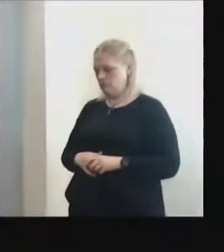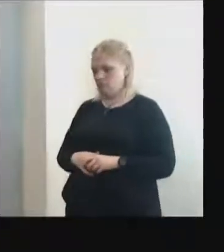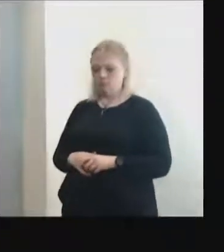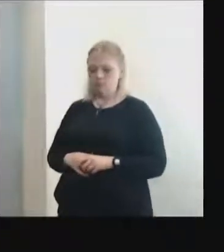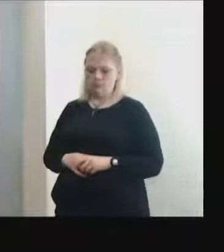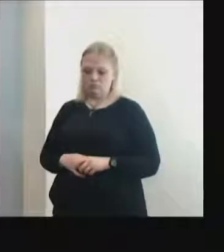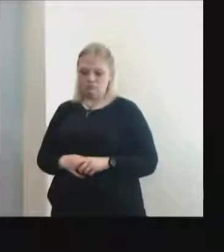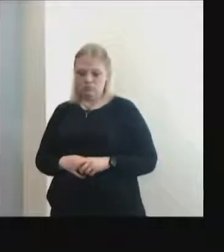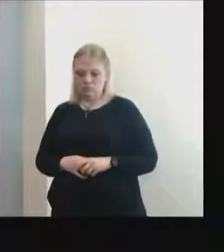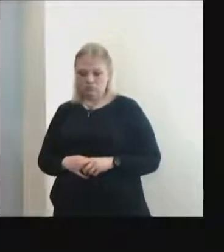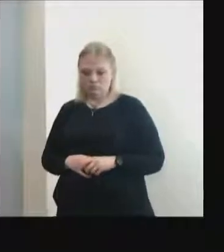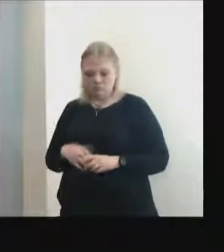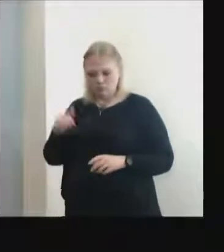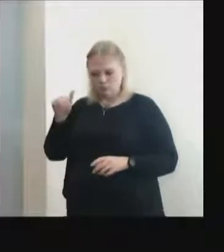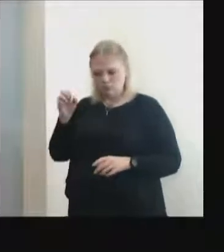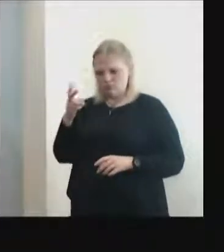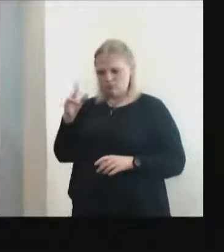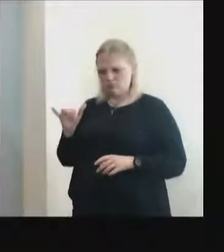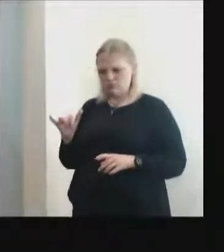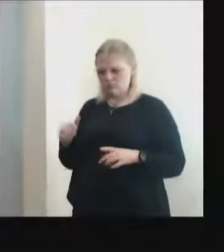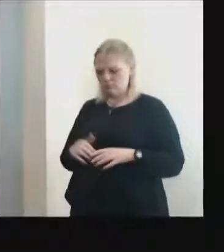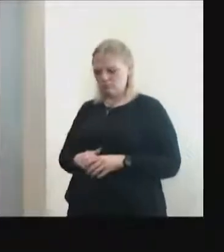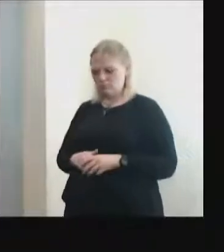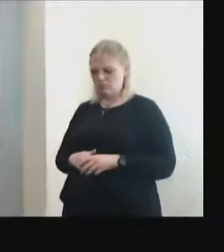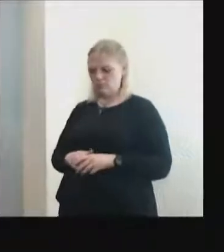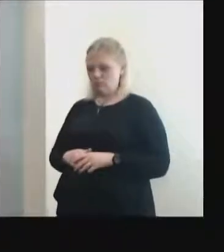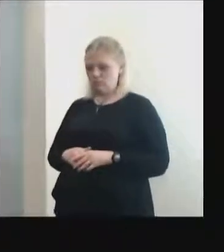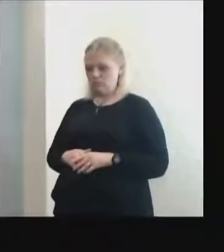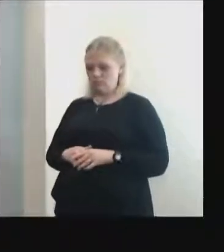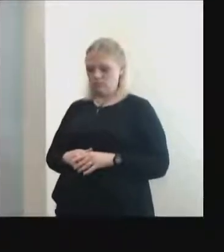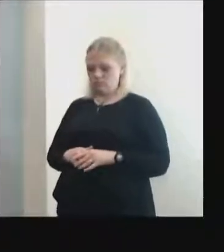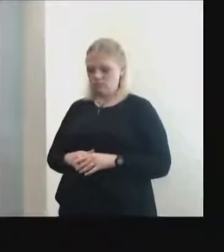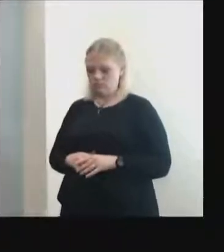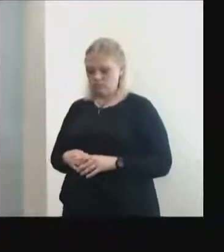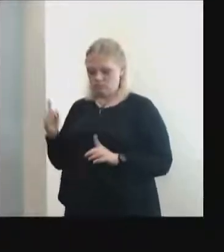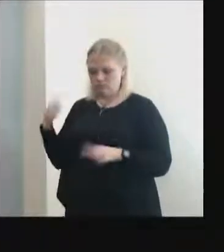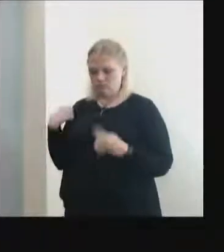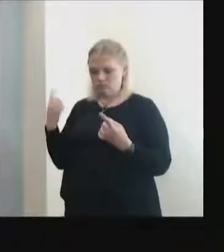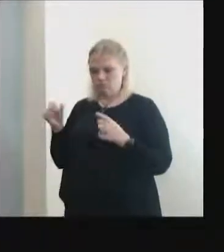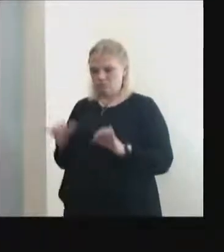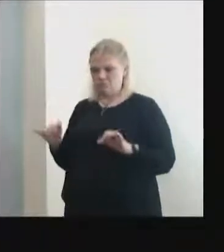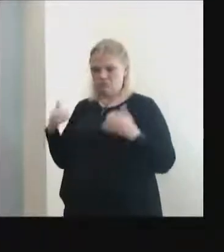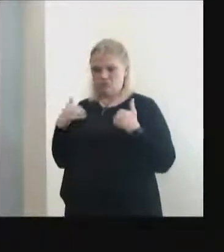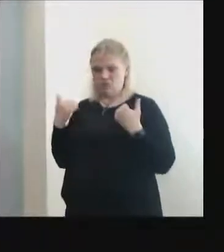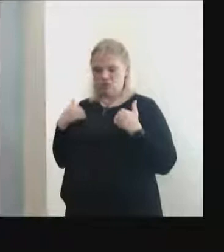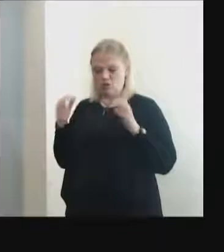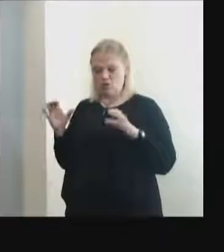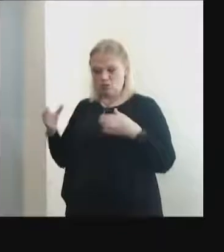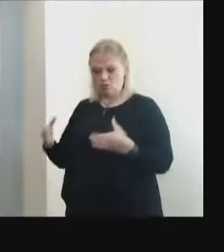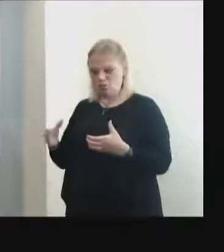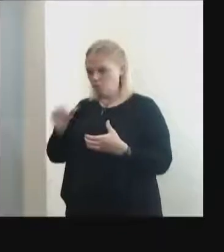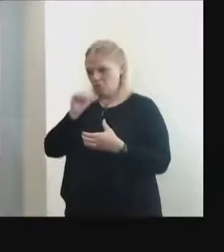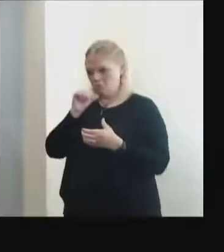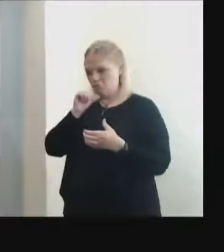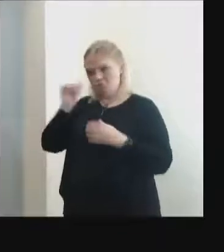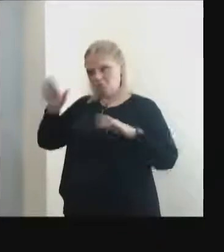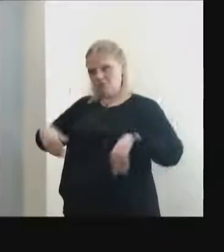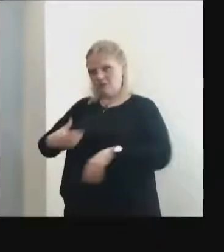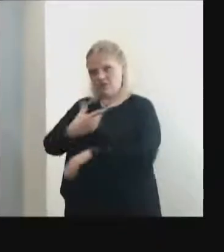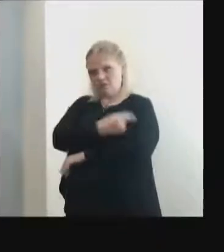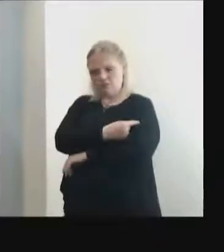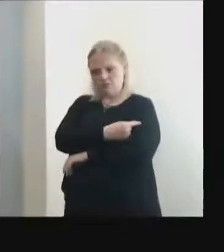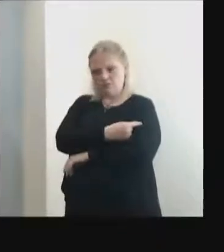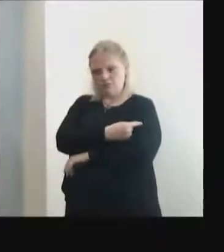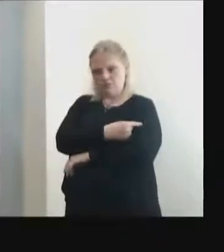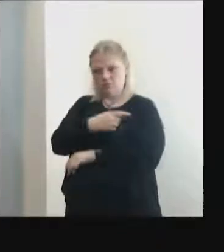Hi, County Executive. It's Ashley Rowe here. You've been saying that the younger population has not been getting vaccinated at